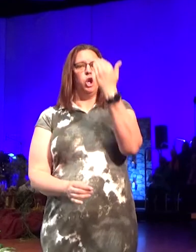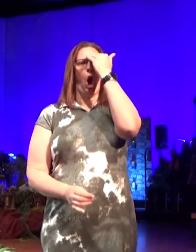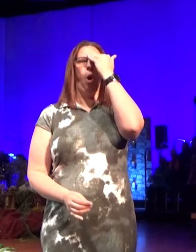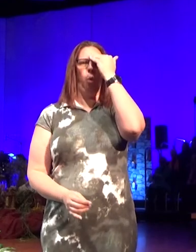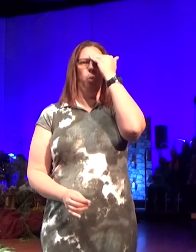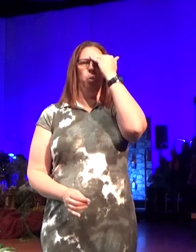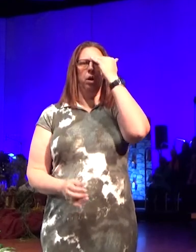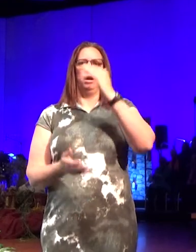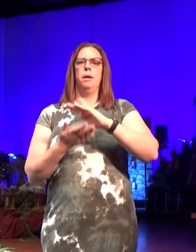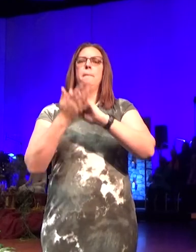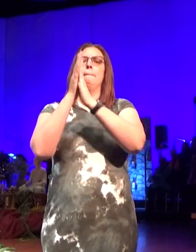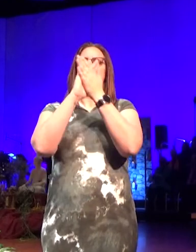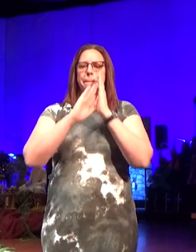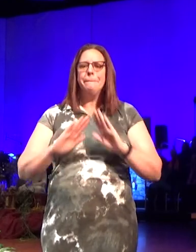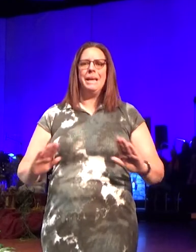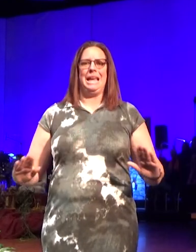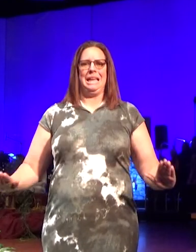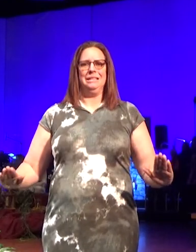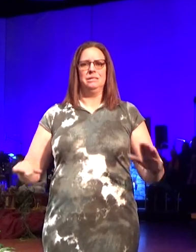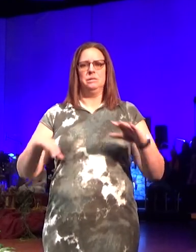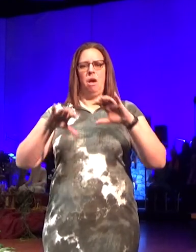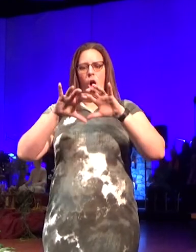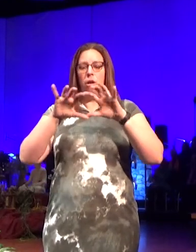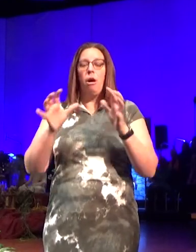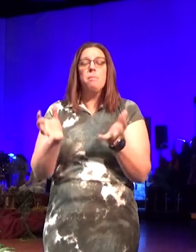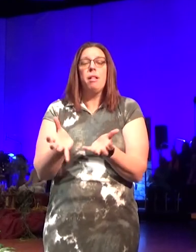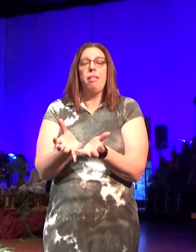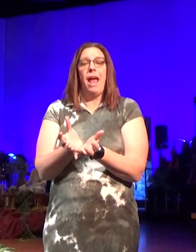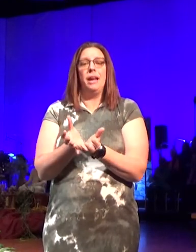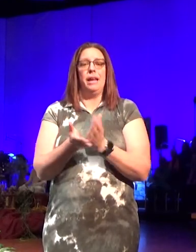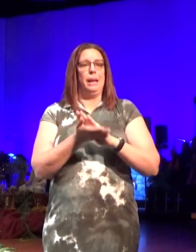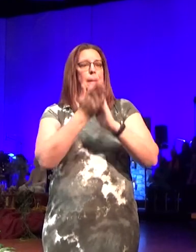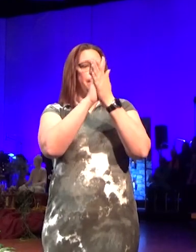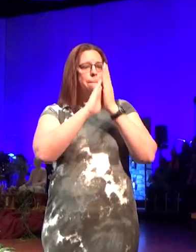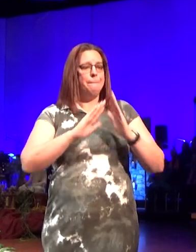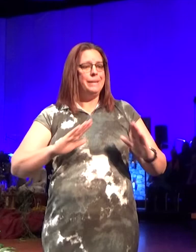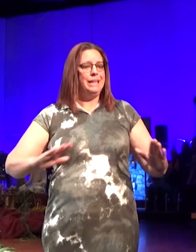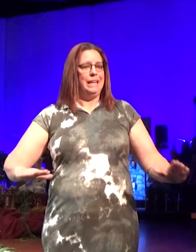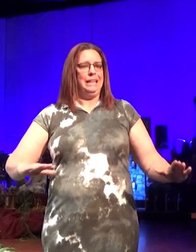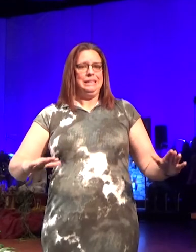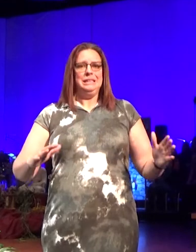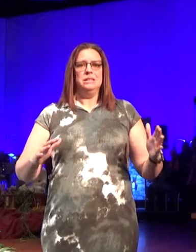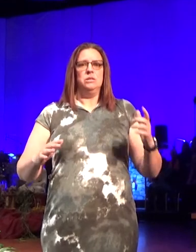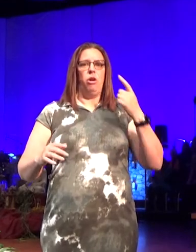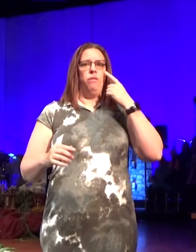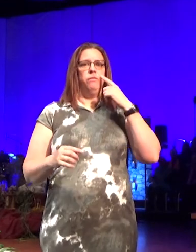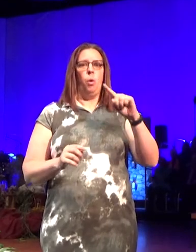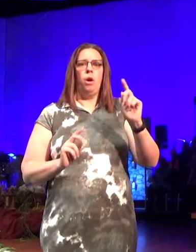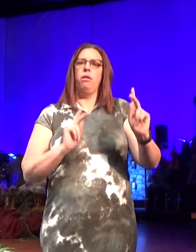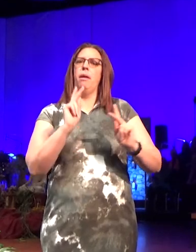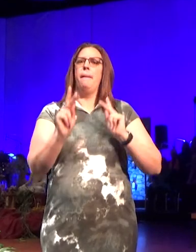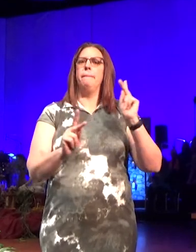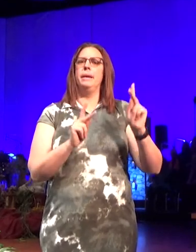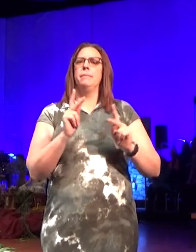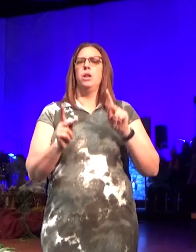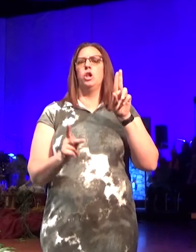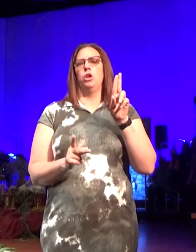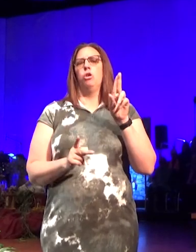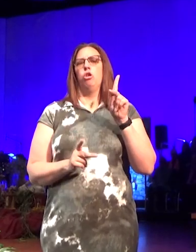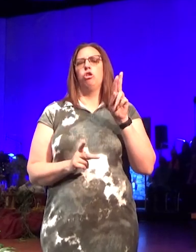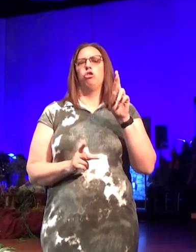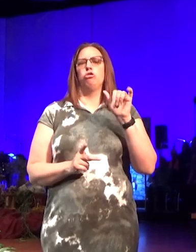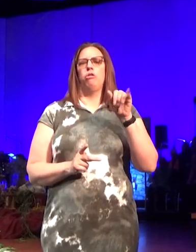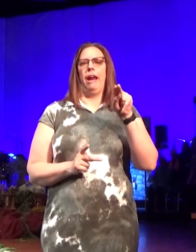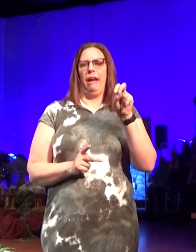peace. Peace on our planet, peace in our world, peace for the people of Ukraine, peace and comfort